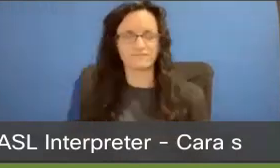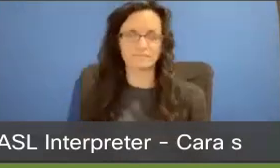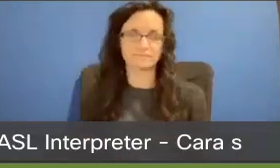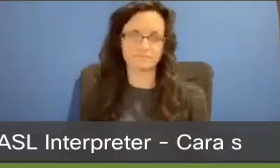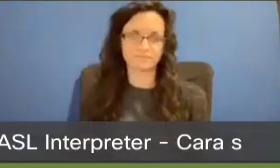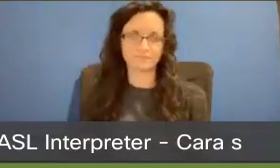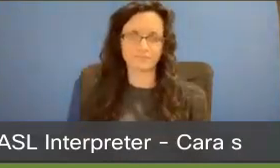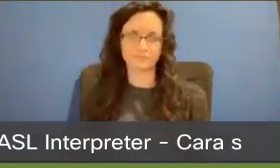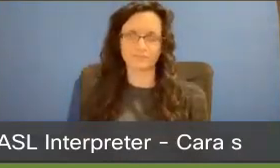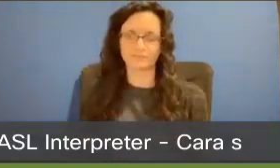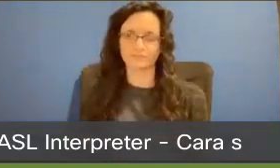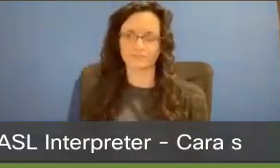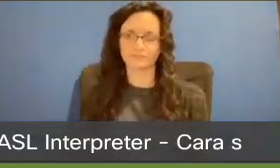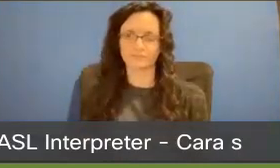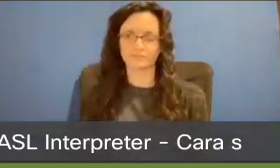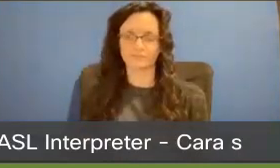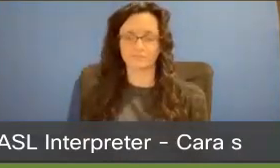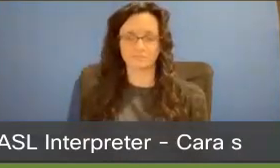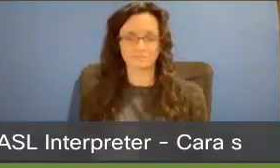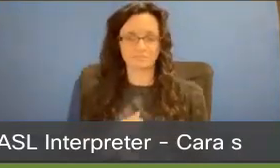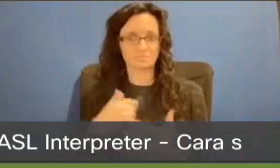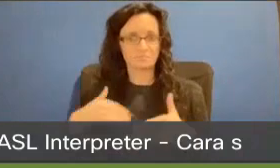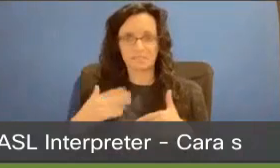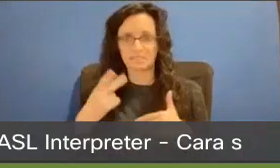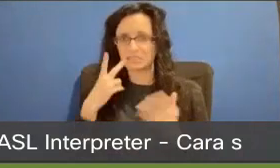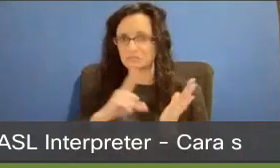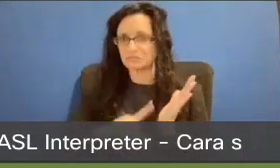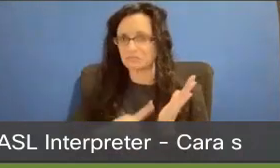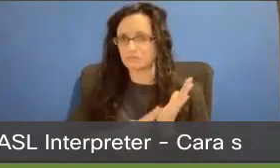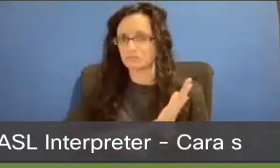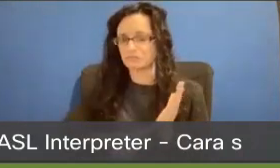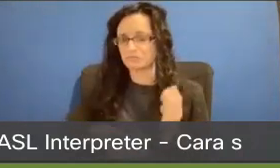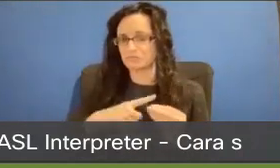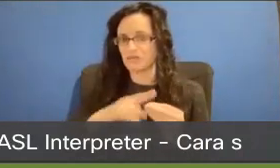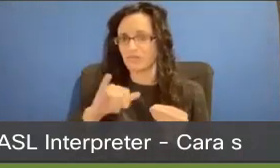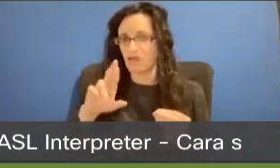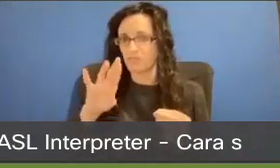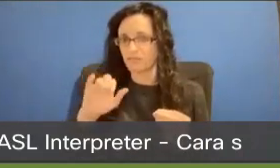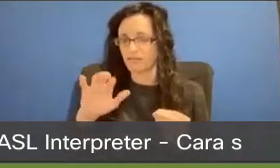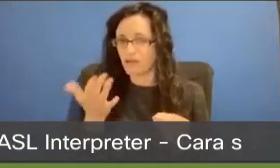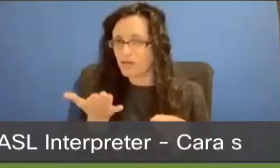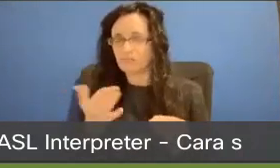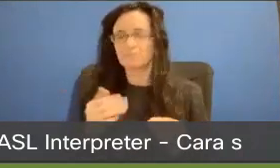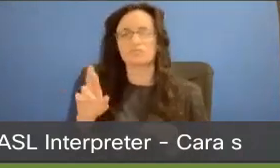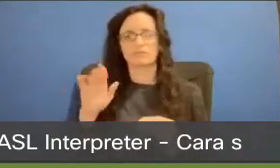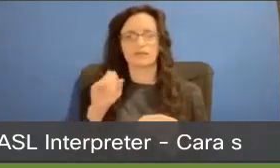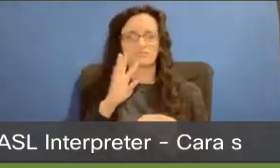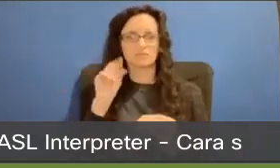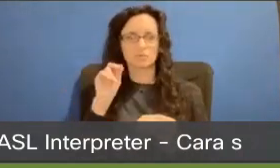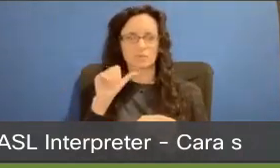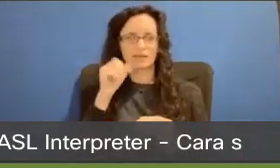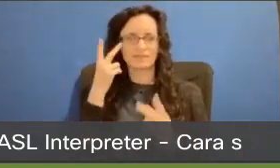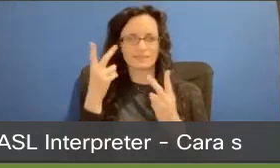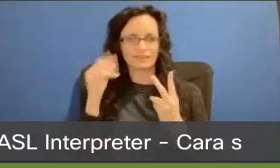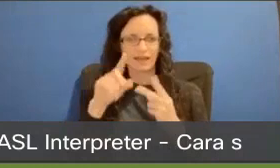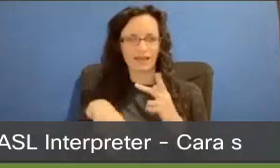But again, I haven't seen, I don't know, Rebecca, have you seen any research on that? I haven't seen any research on that. It's something that we do hear,